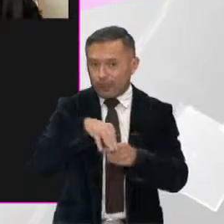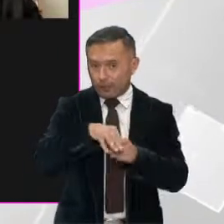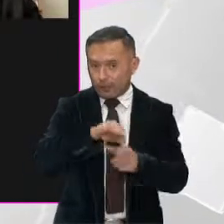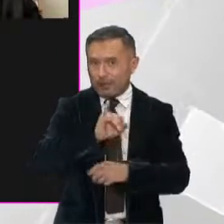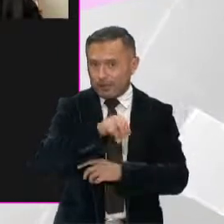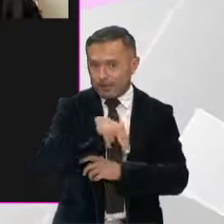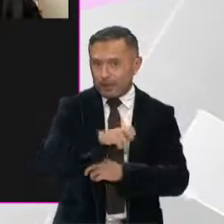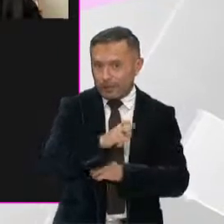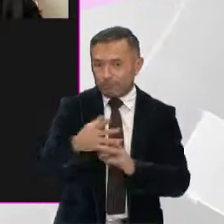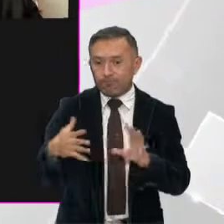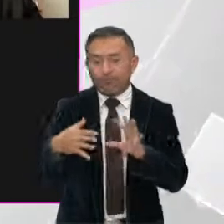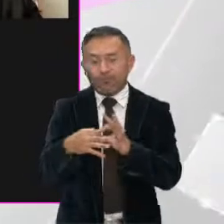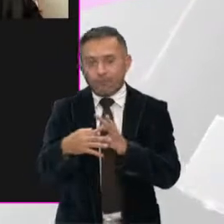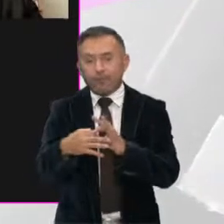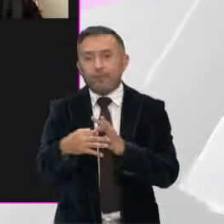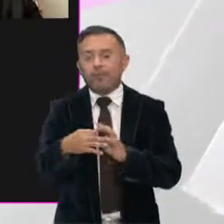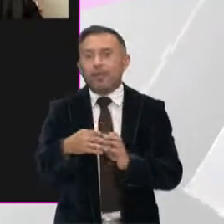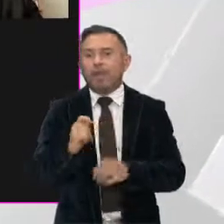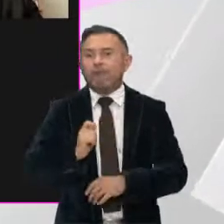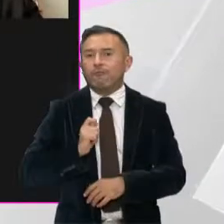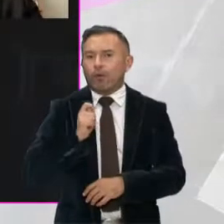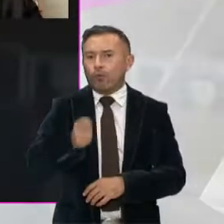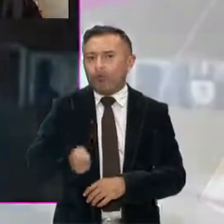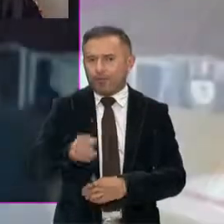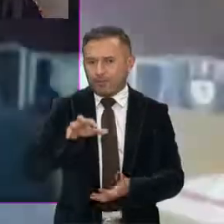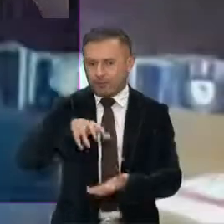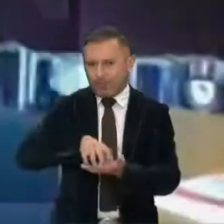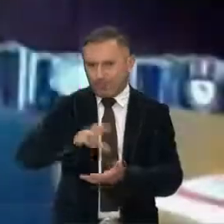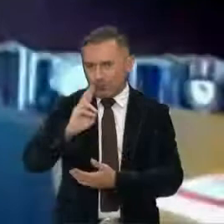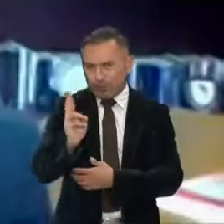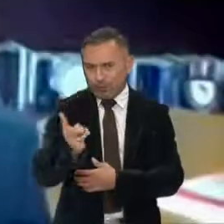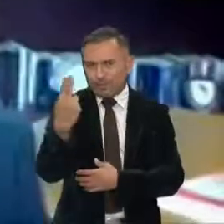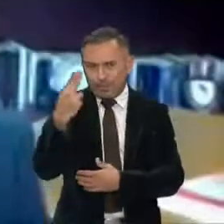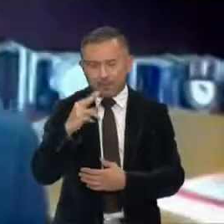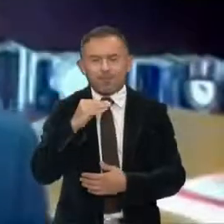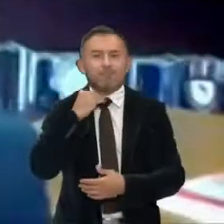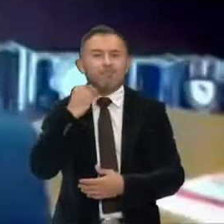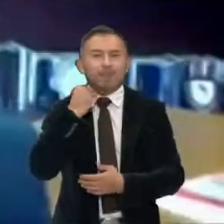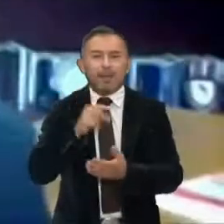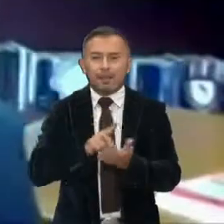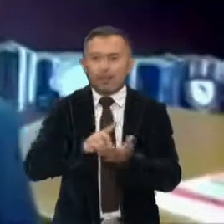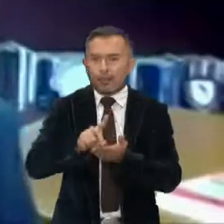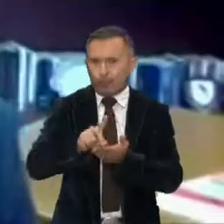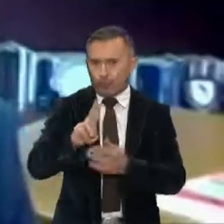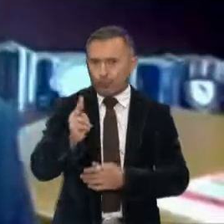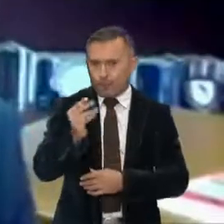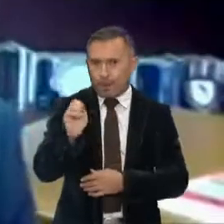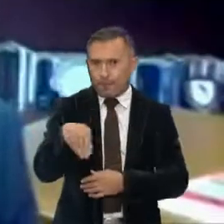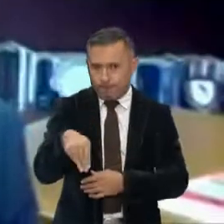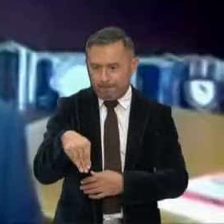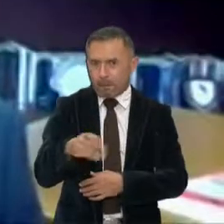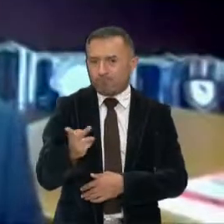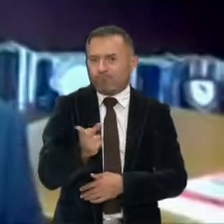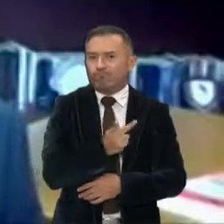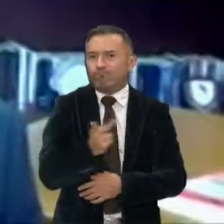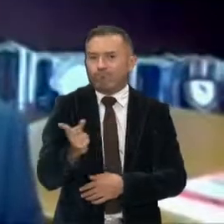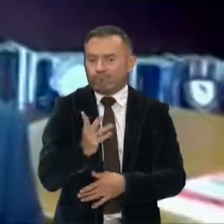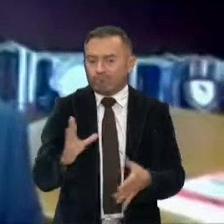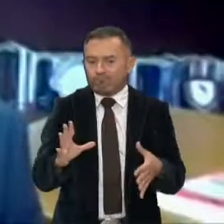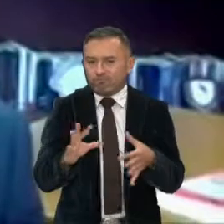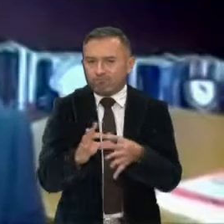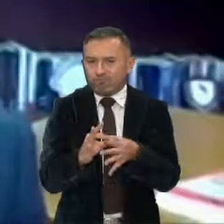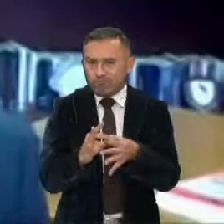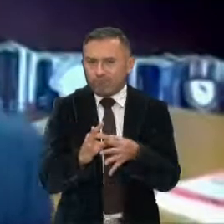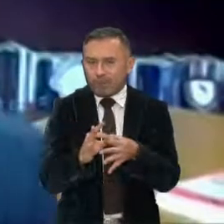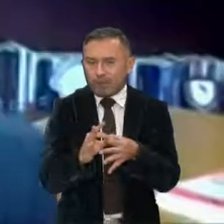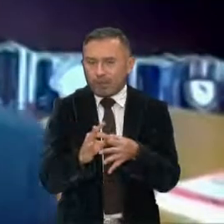Electoral Institute and the Law School of UNAM have made a strategic partnership in order to carry